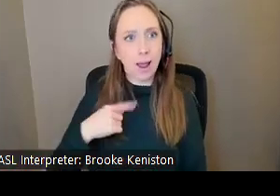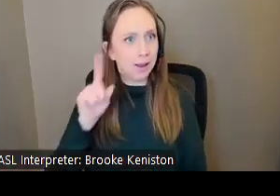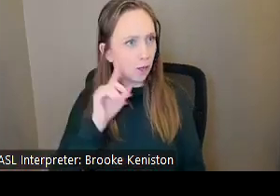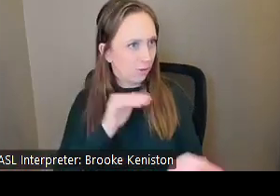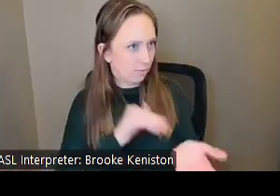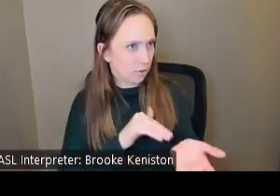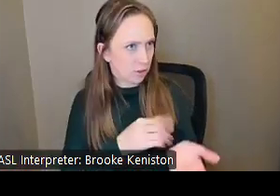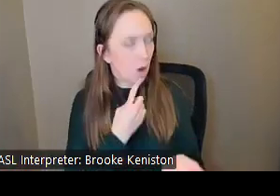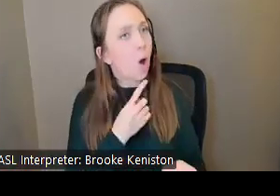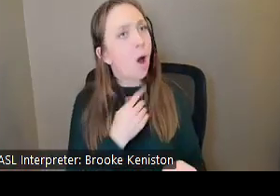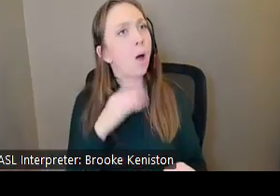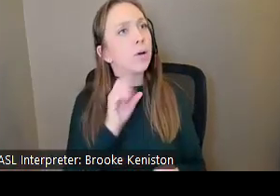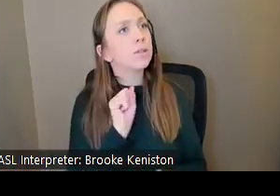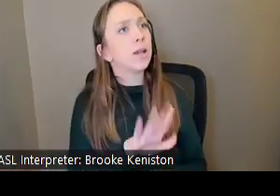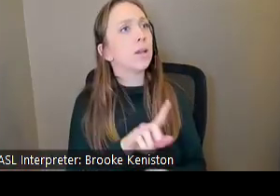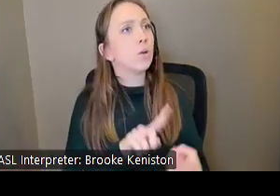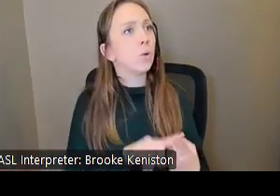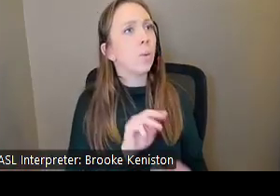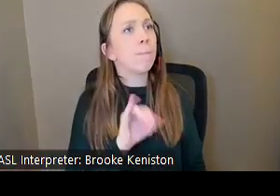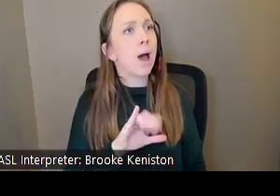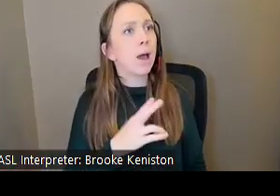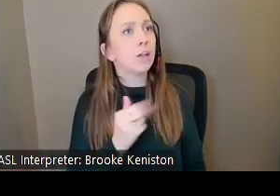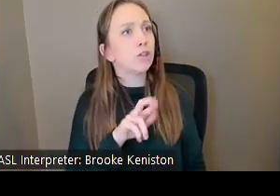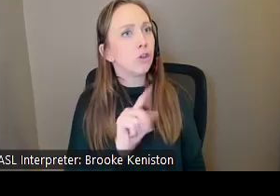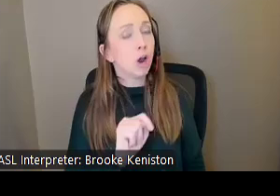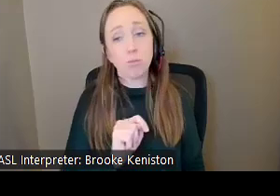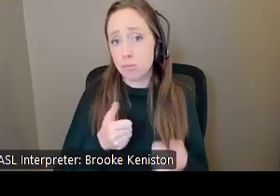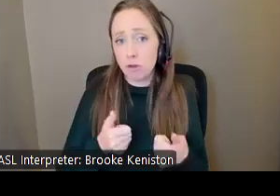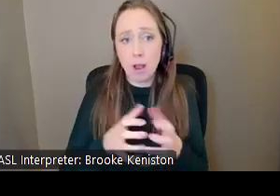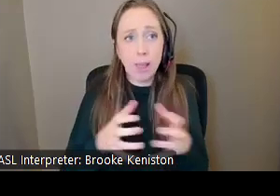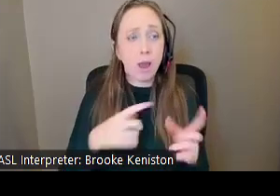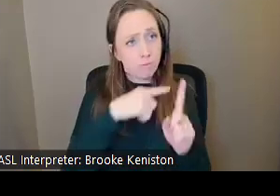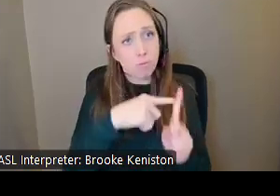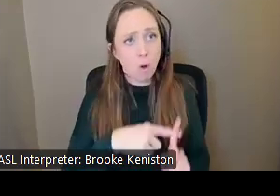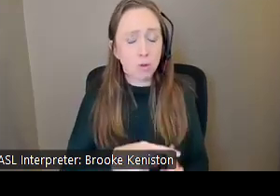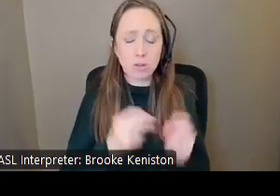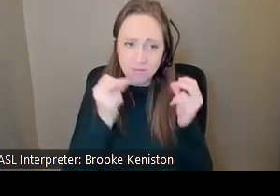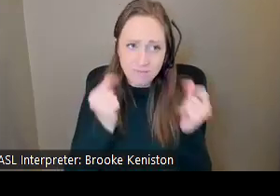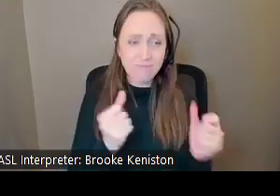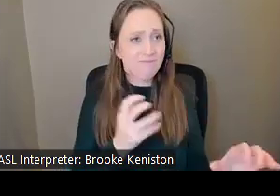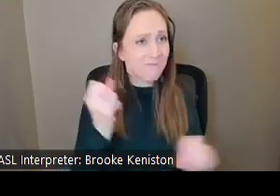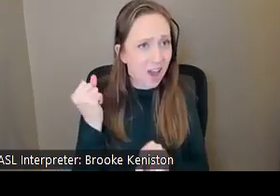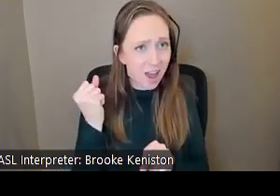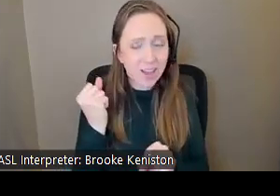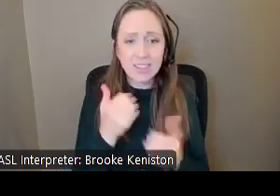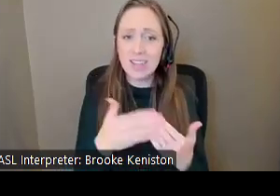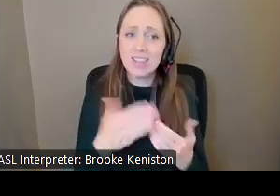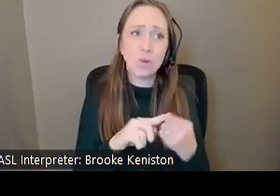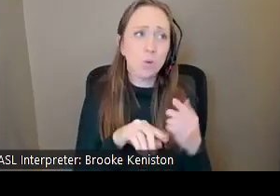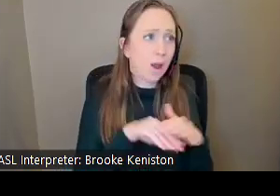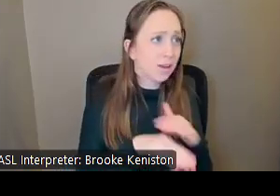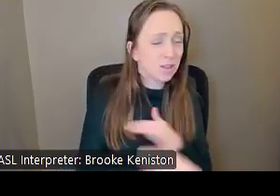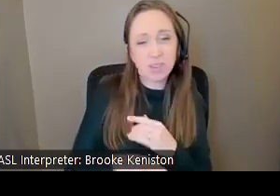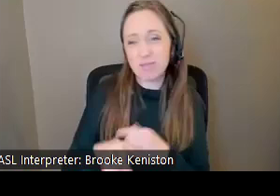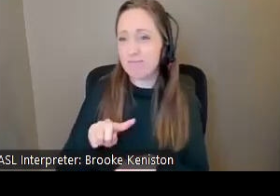accessible, but there's a lot of people who just doesn't operate that way. And we have a rising number of seniors in our population.